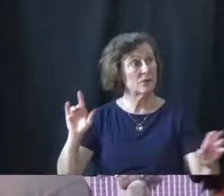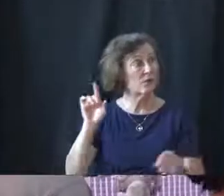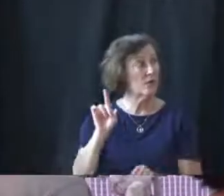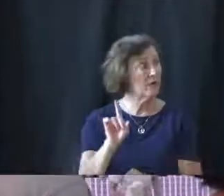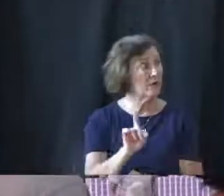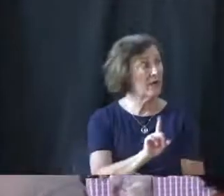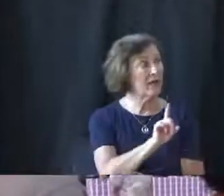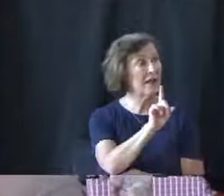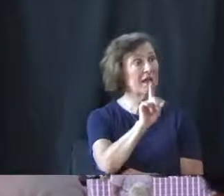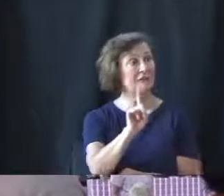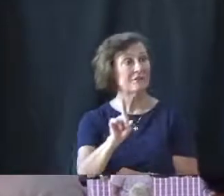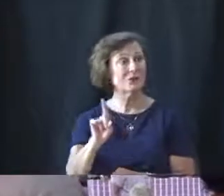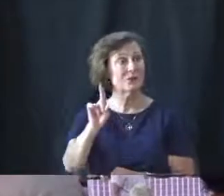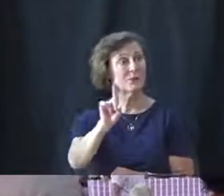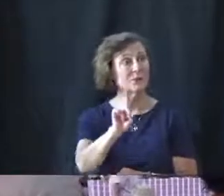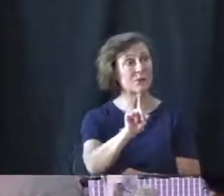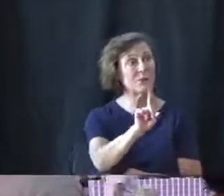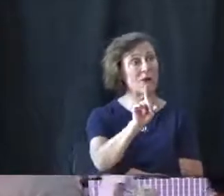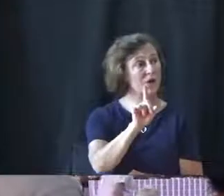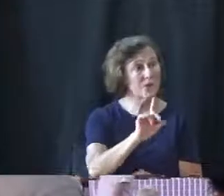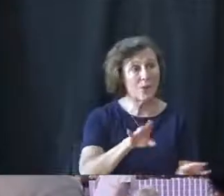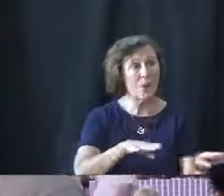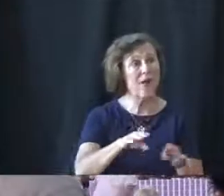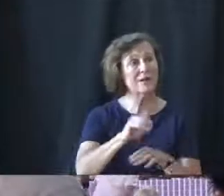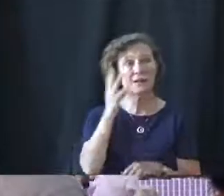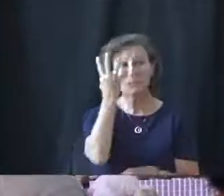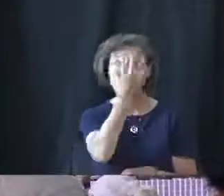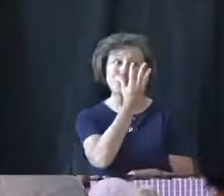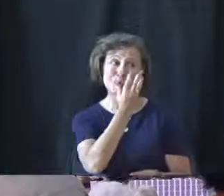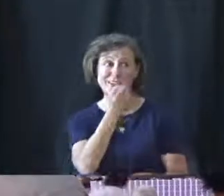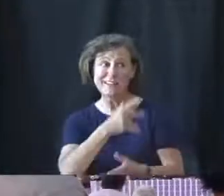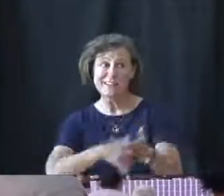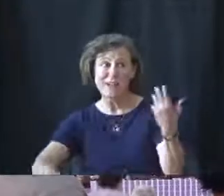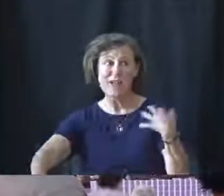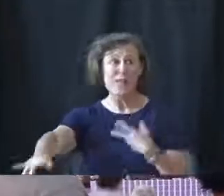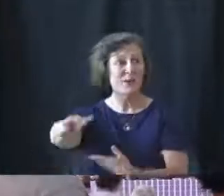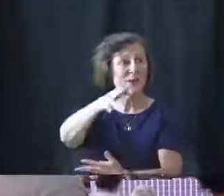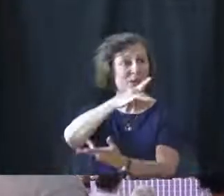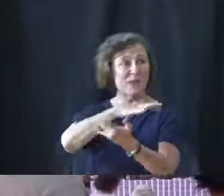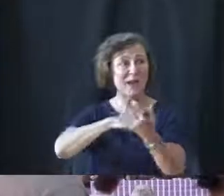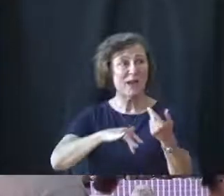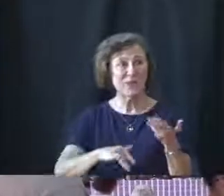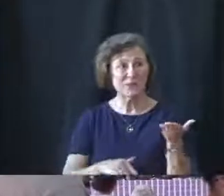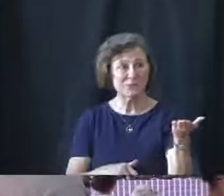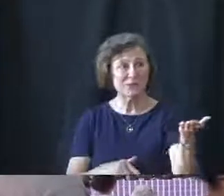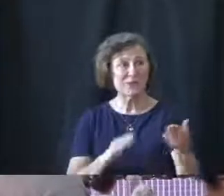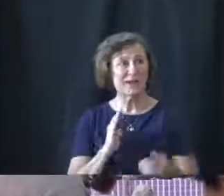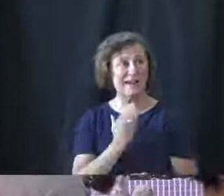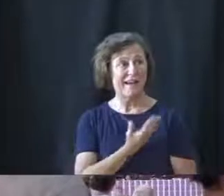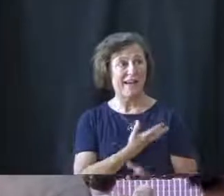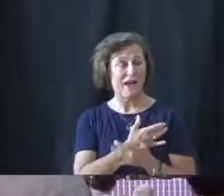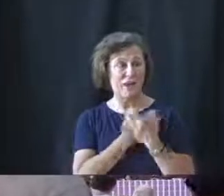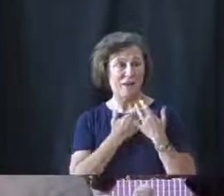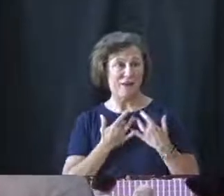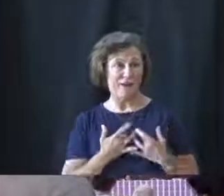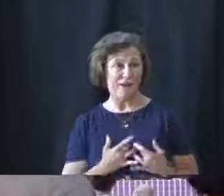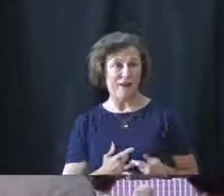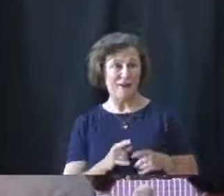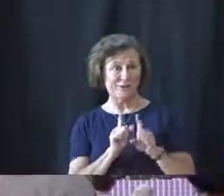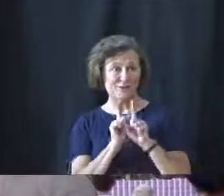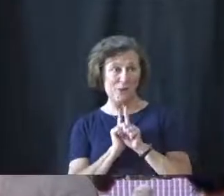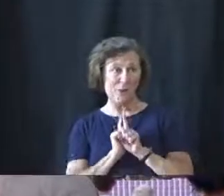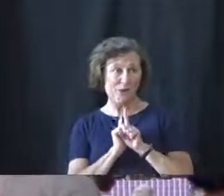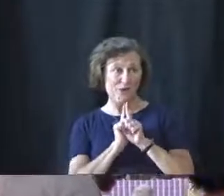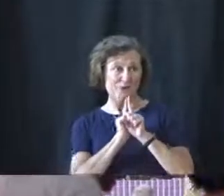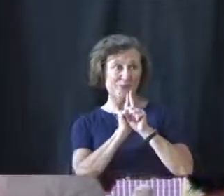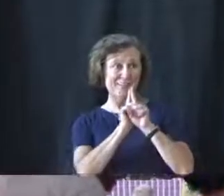peace. Wherever you walk, walk in beauty all around you. Our